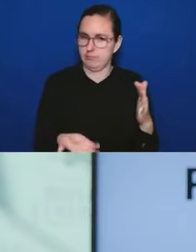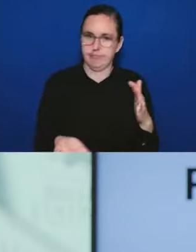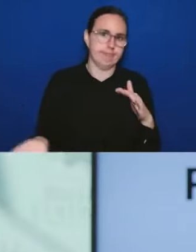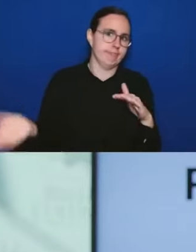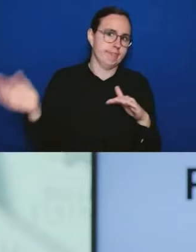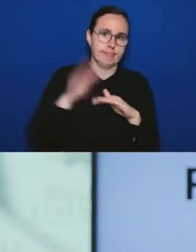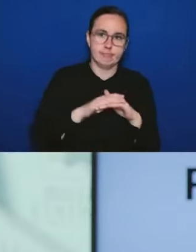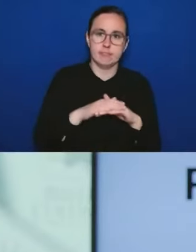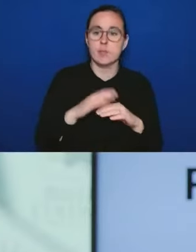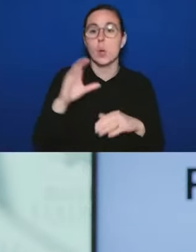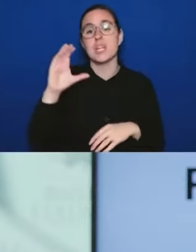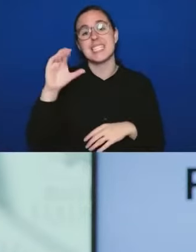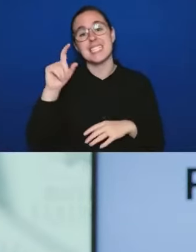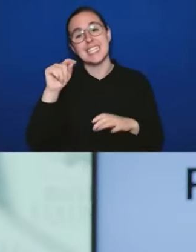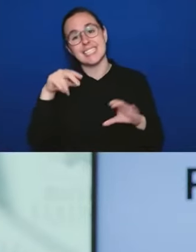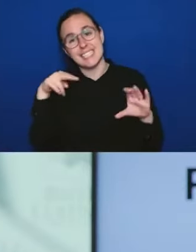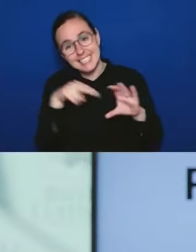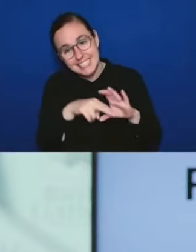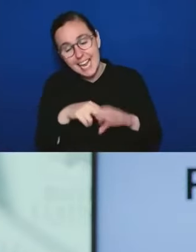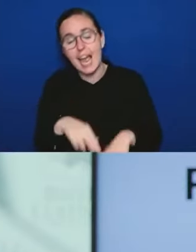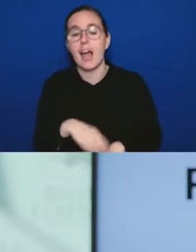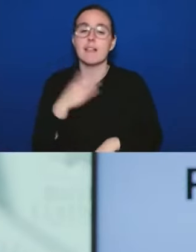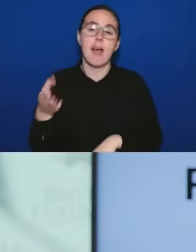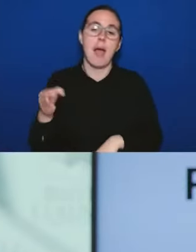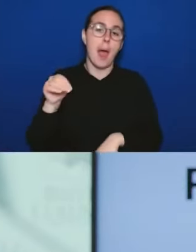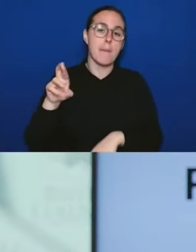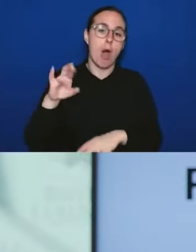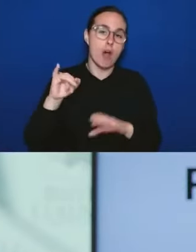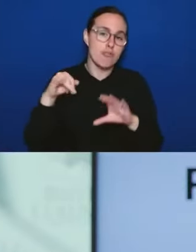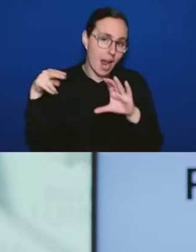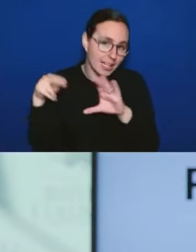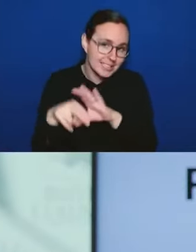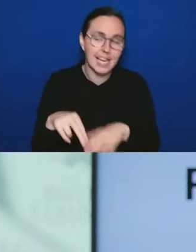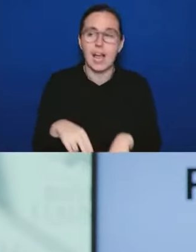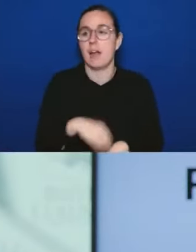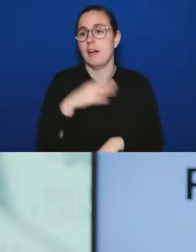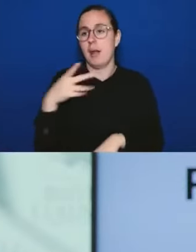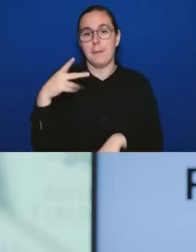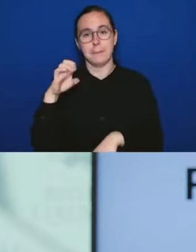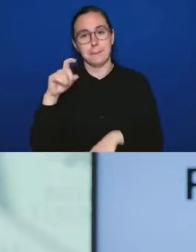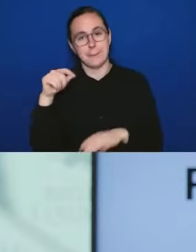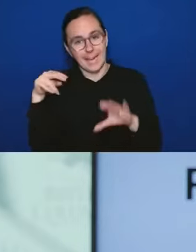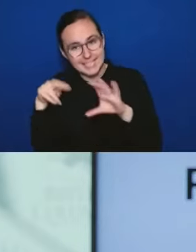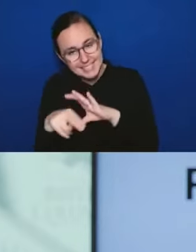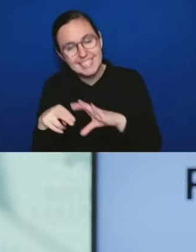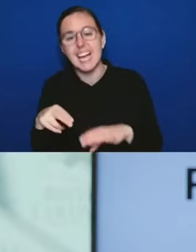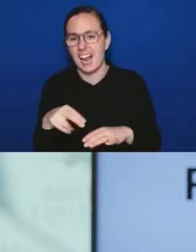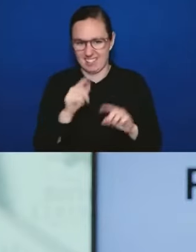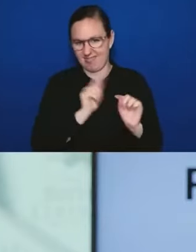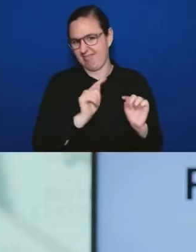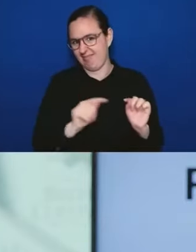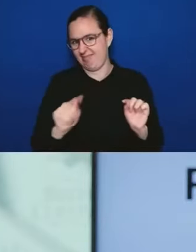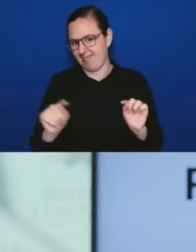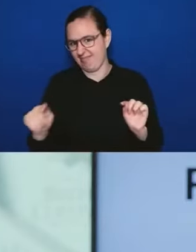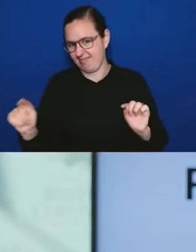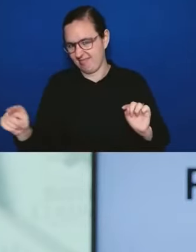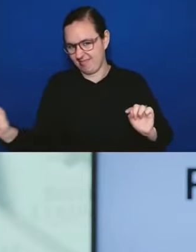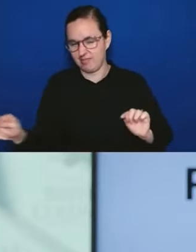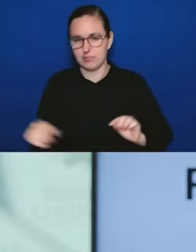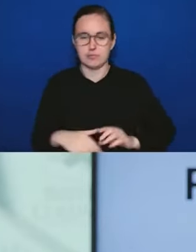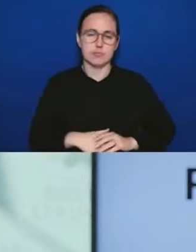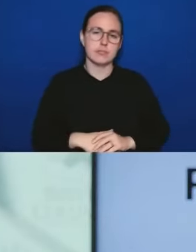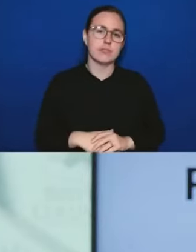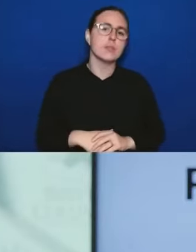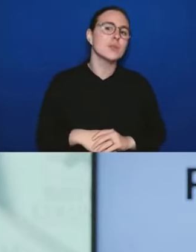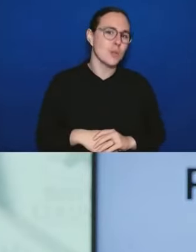of testing, and the very significant increase in PET-CT scanning in the cancer system. And we have to recruit dramatically,